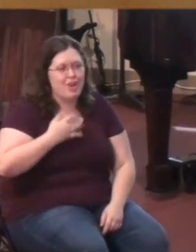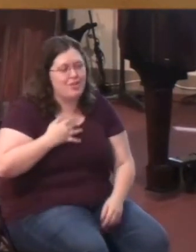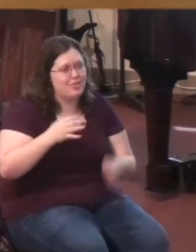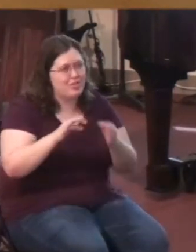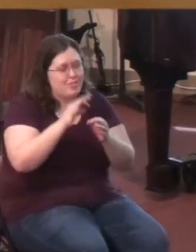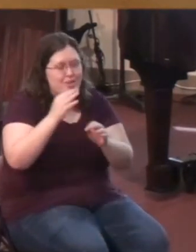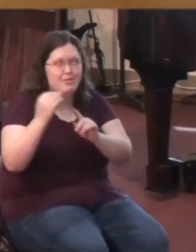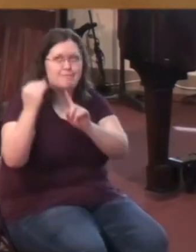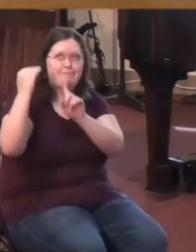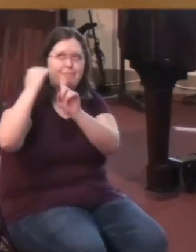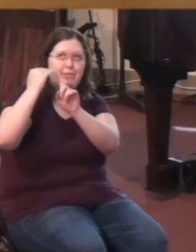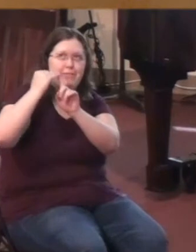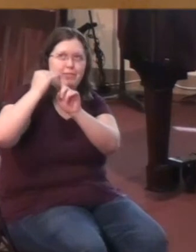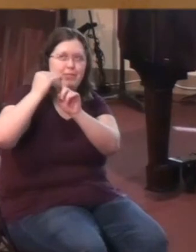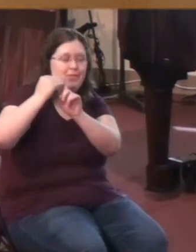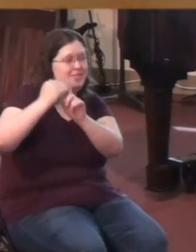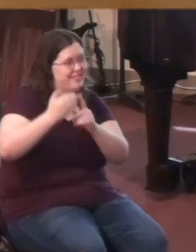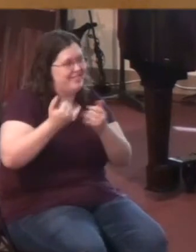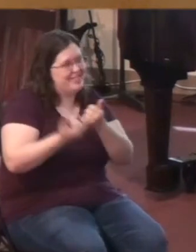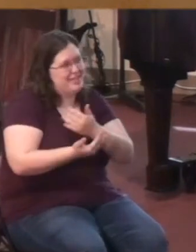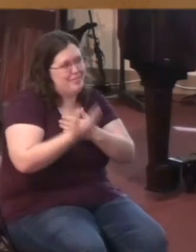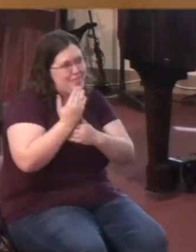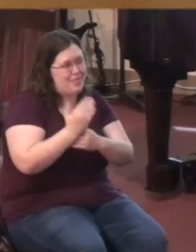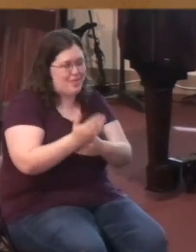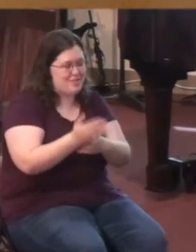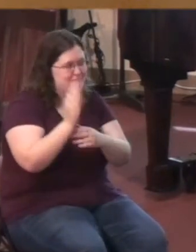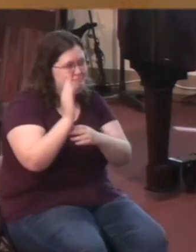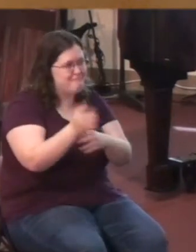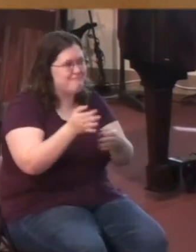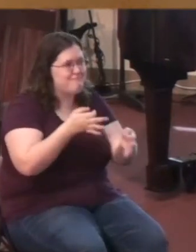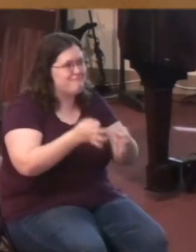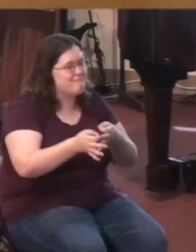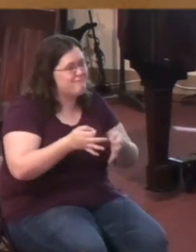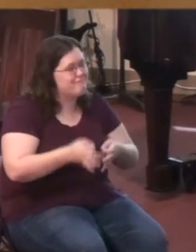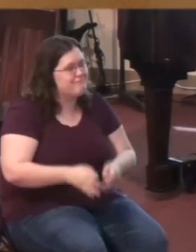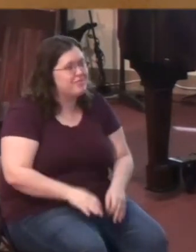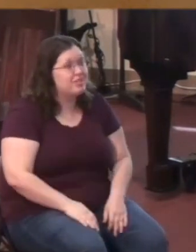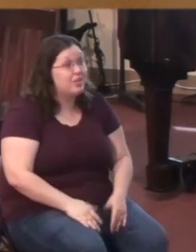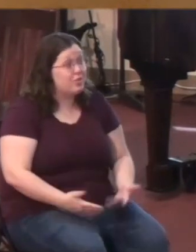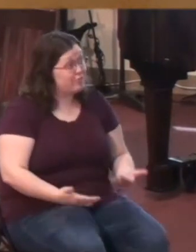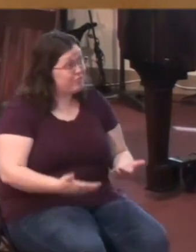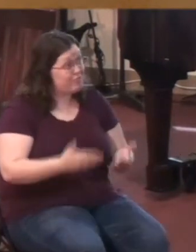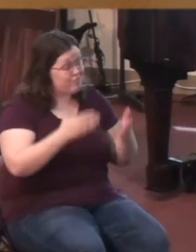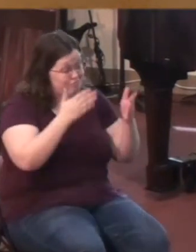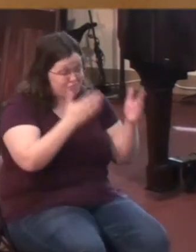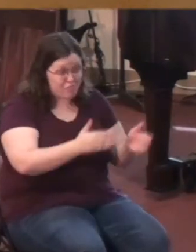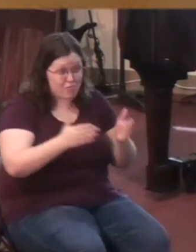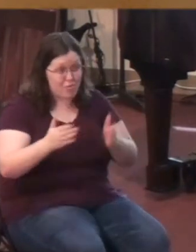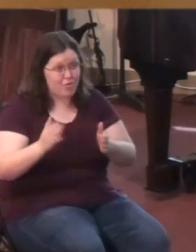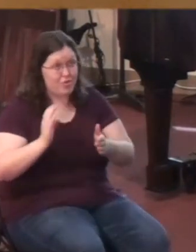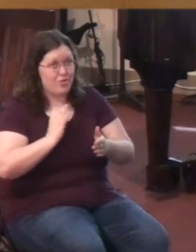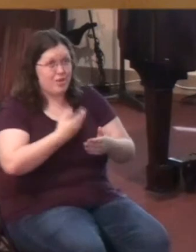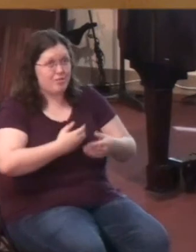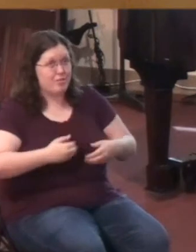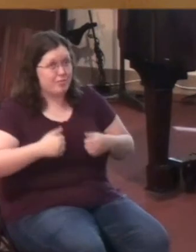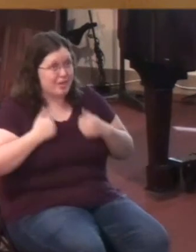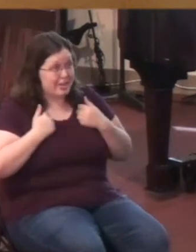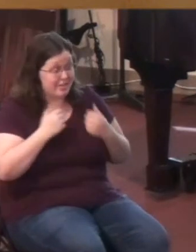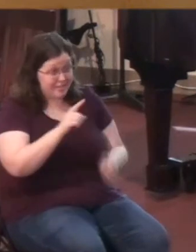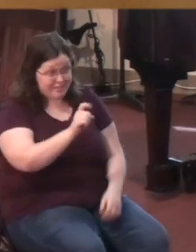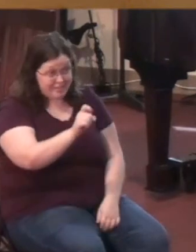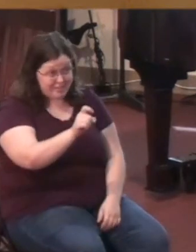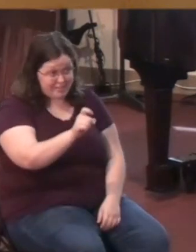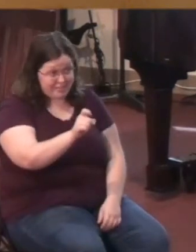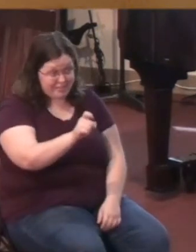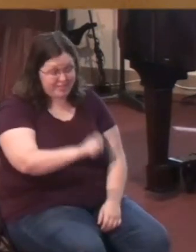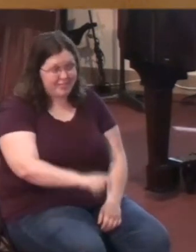bring here to us this morning. So let's explore. Is there an order to our being?